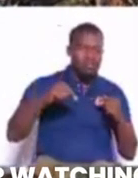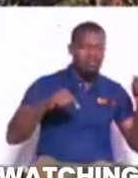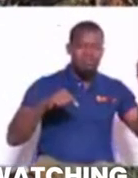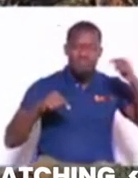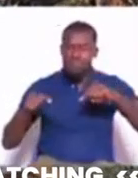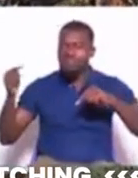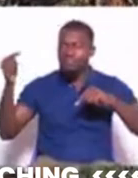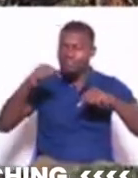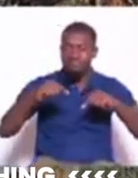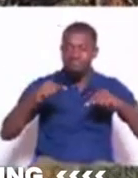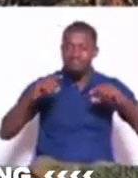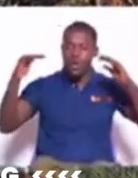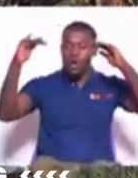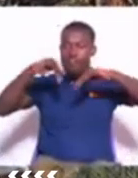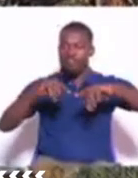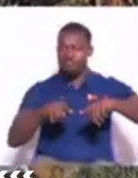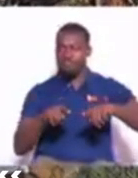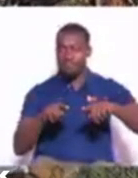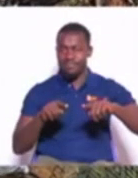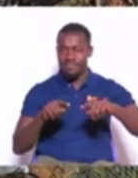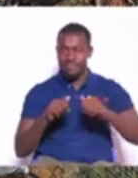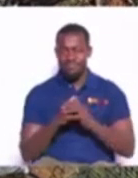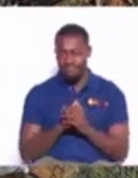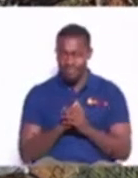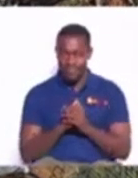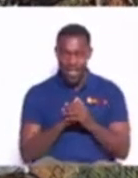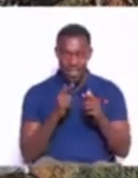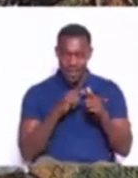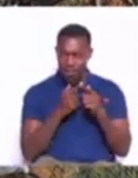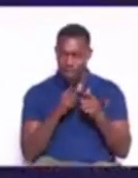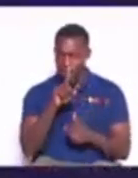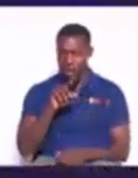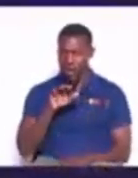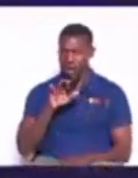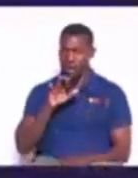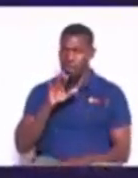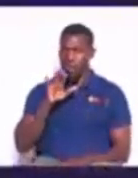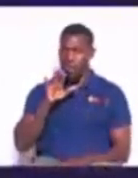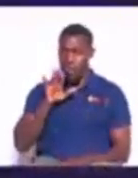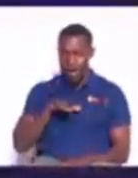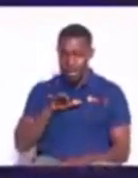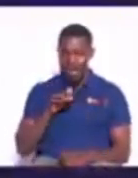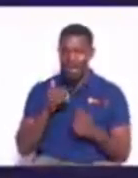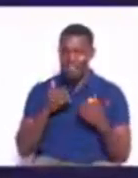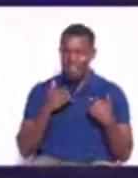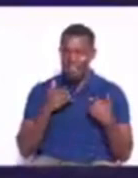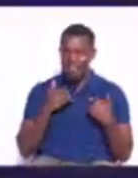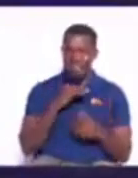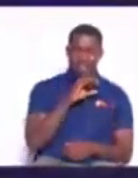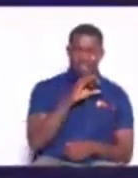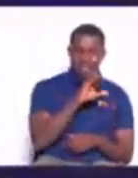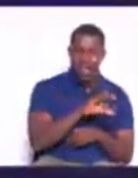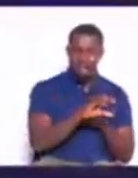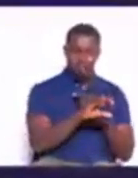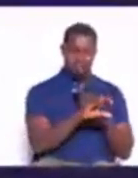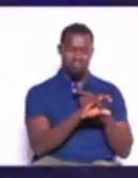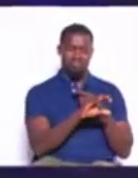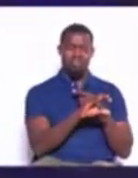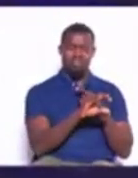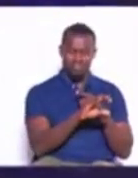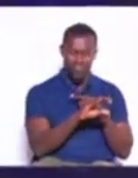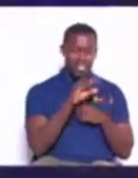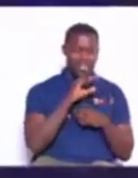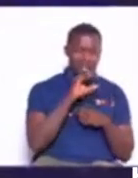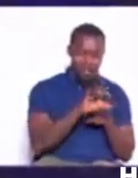him. And finally, there was a woman that brought her son to meet this famous preacher,